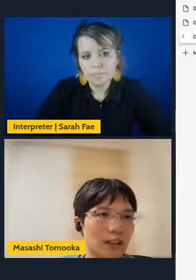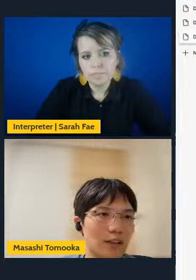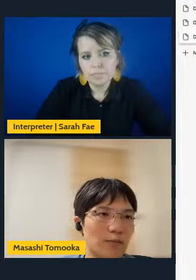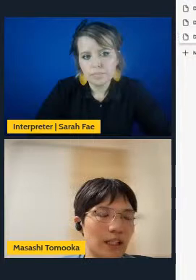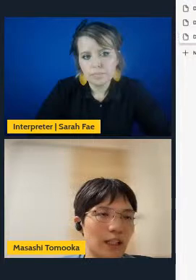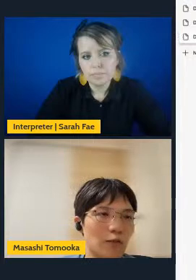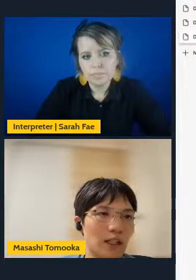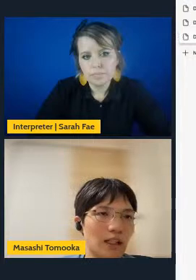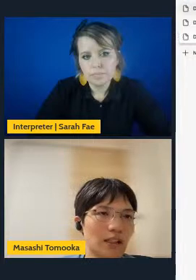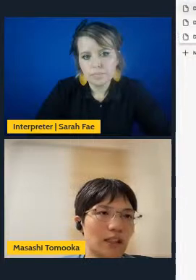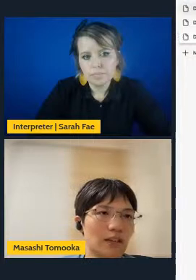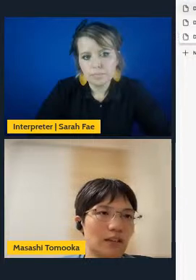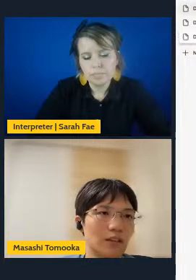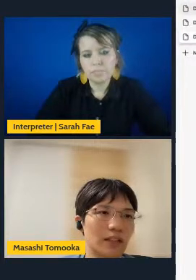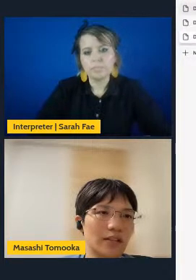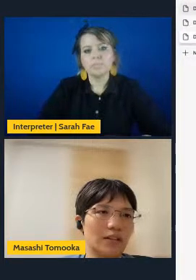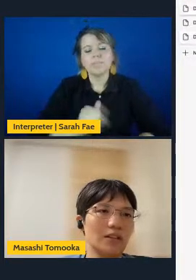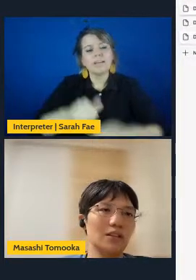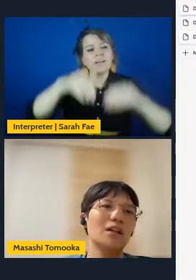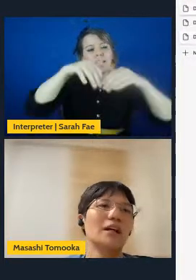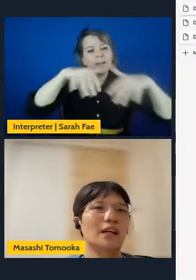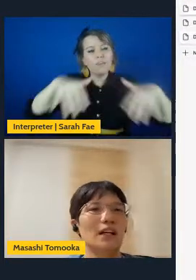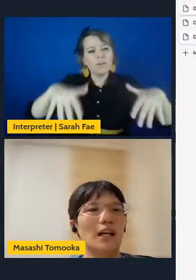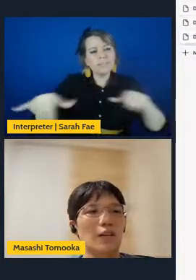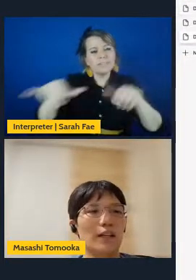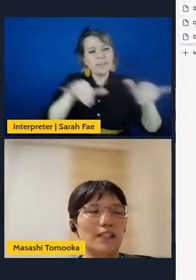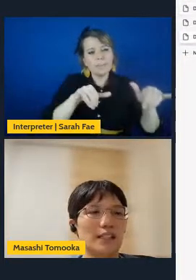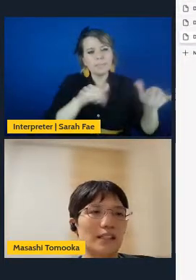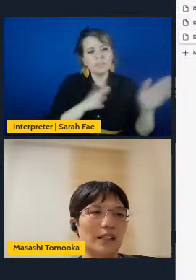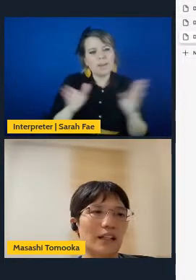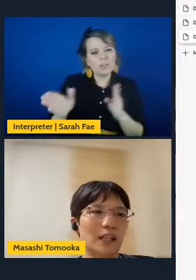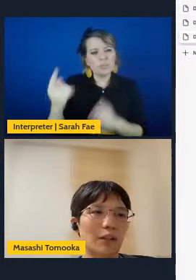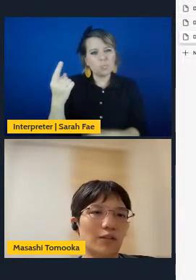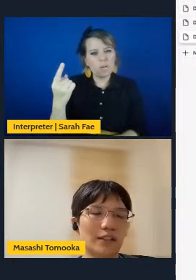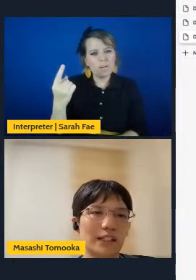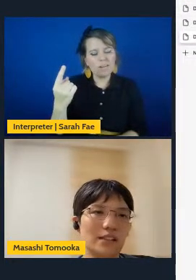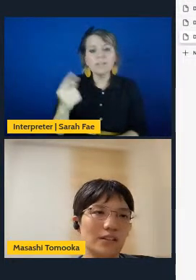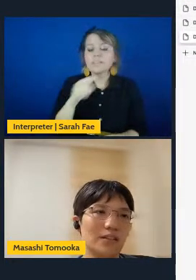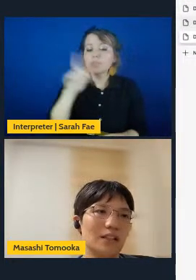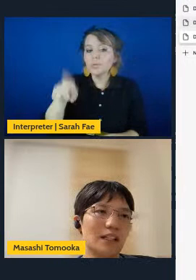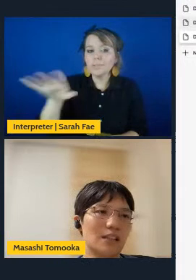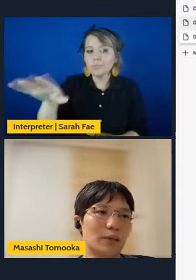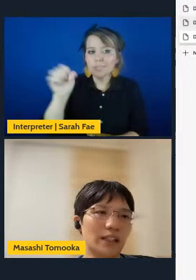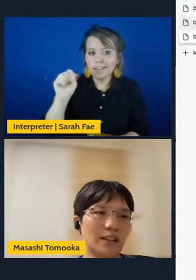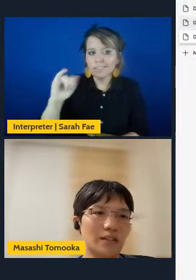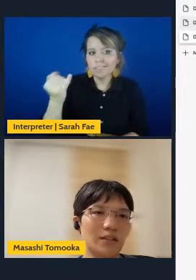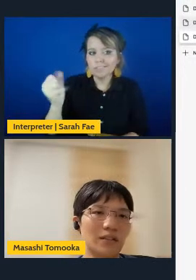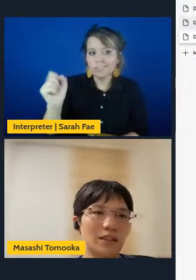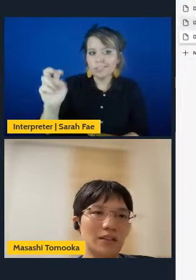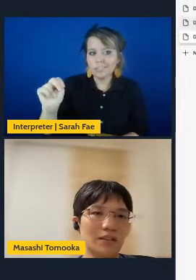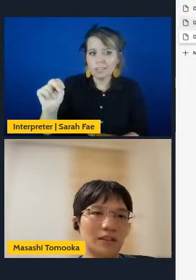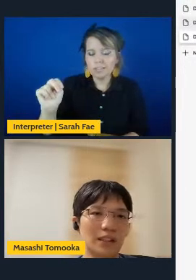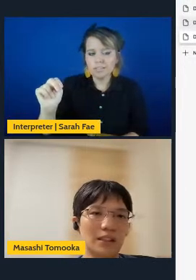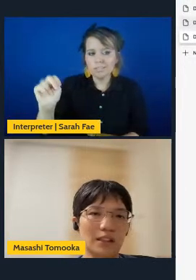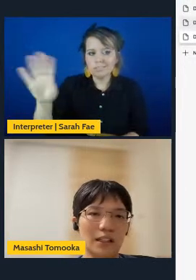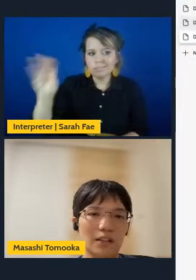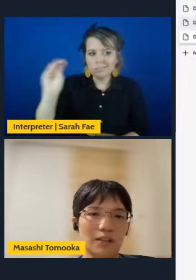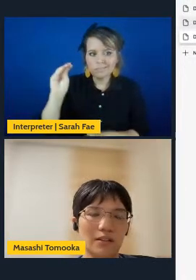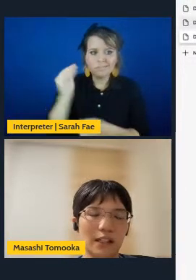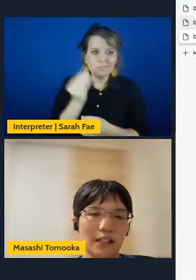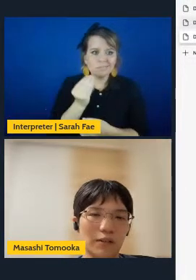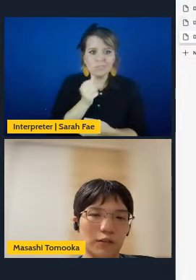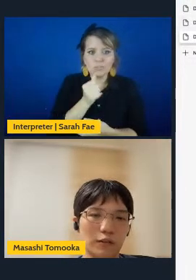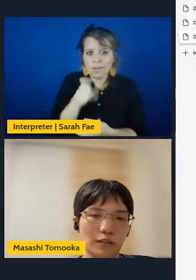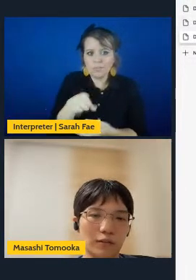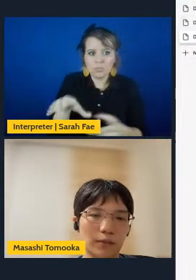as pattern 1. You don't have to fetch the runtime config.json as pattern 2. So it's